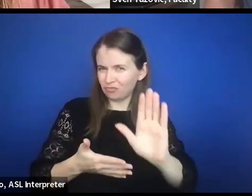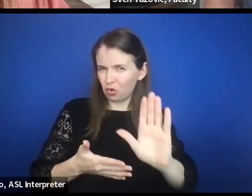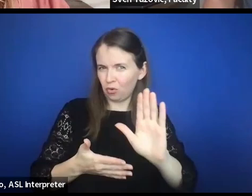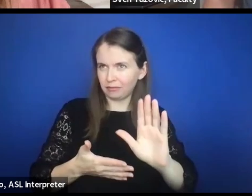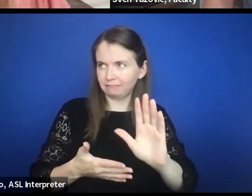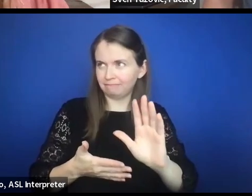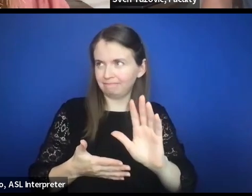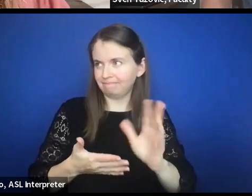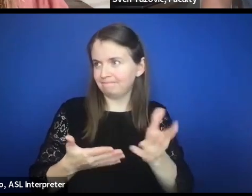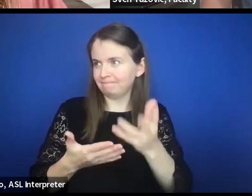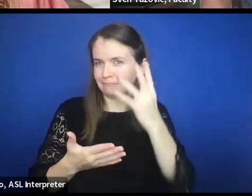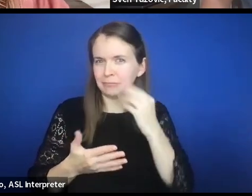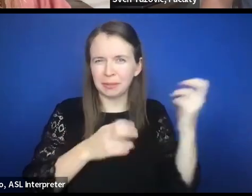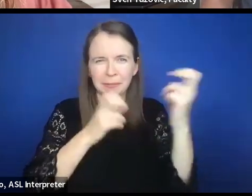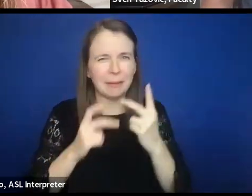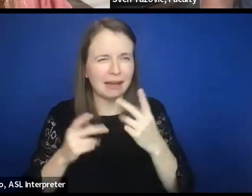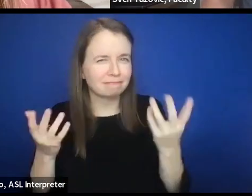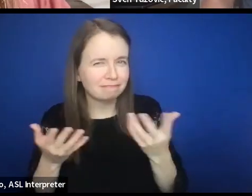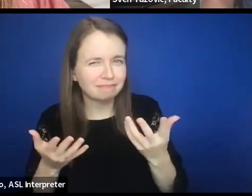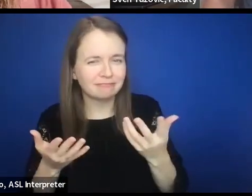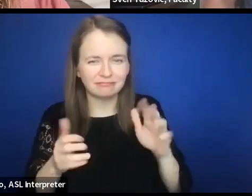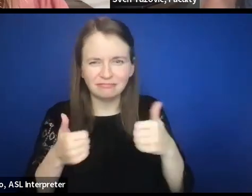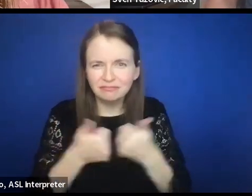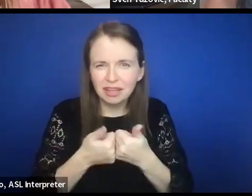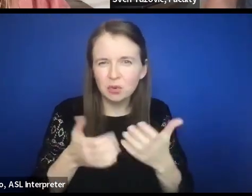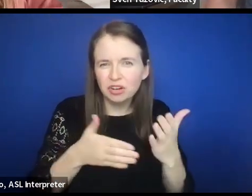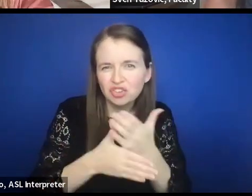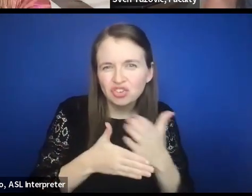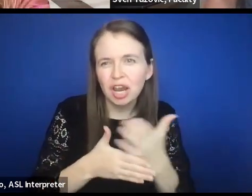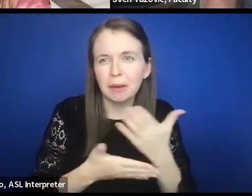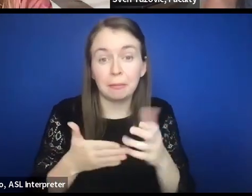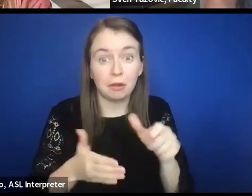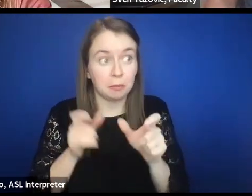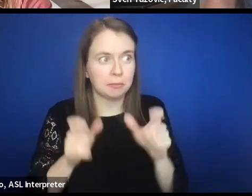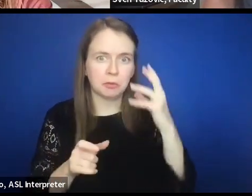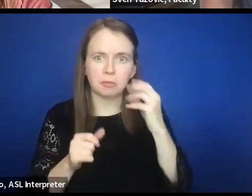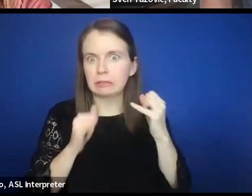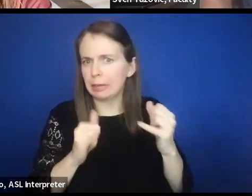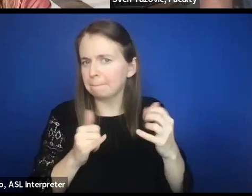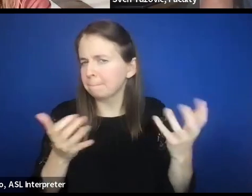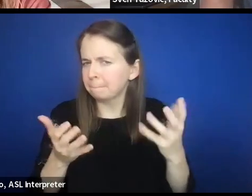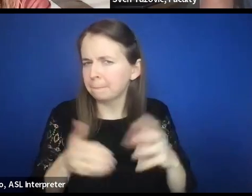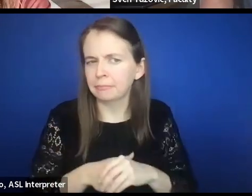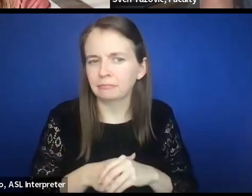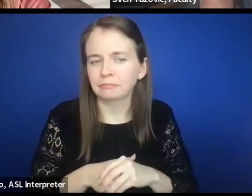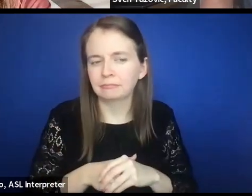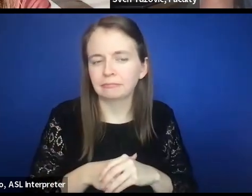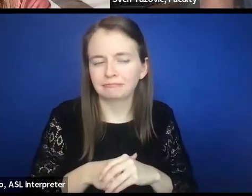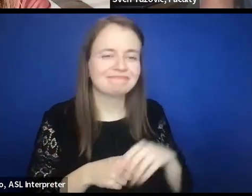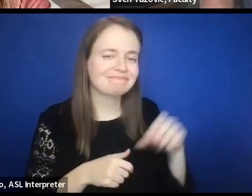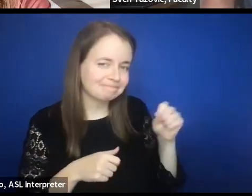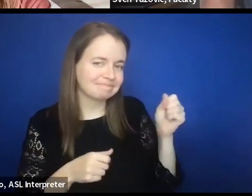back? And if there is any challenge that you feel to share that maybe others went through the same? Yes, so